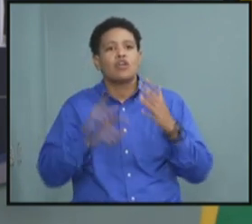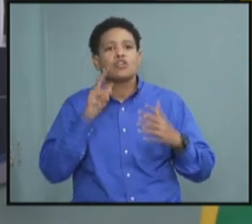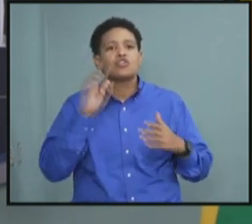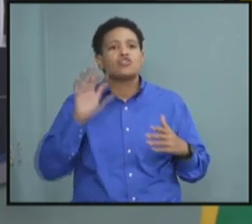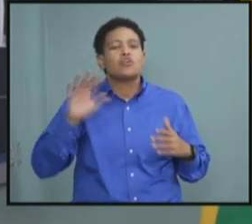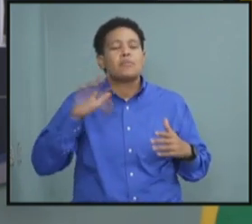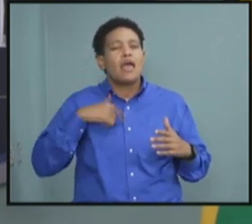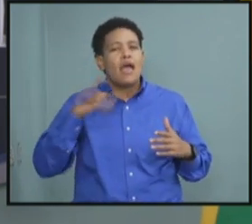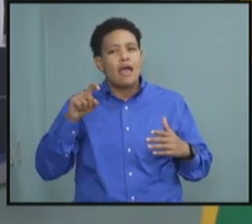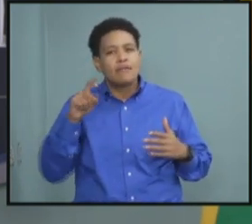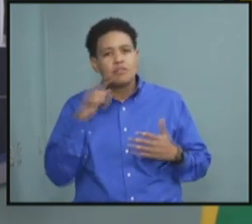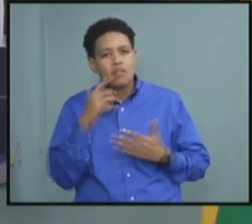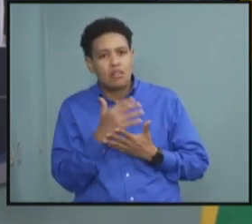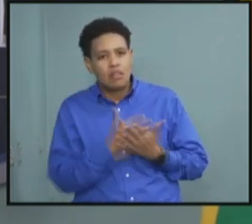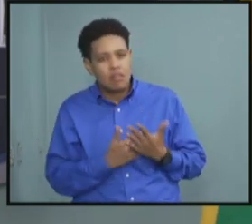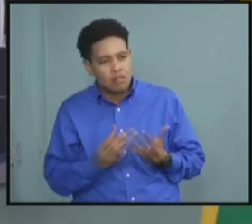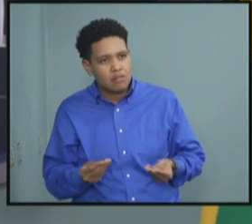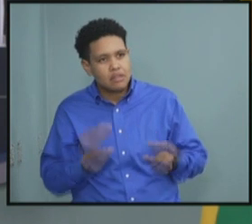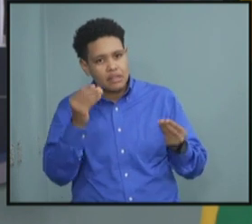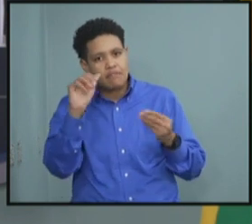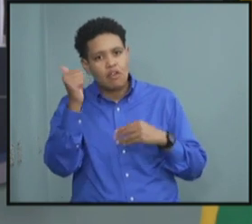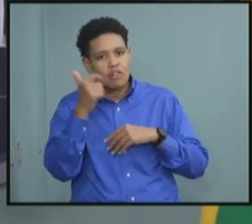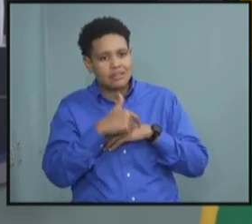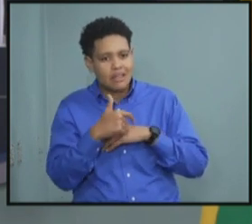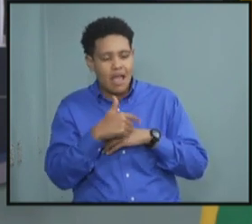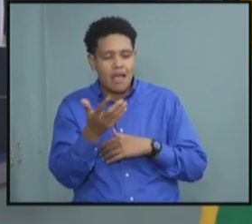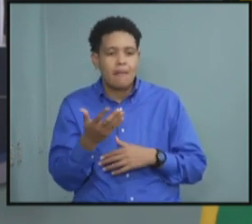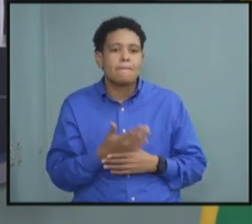I would have to get for you at another time.